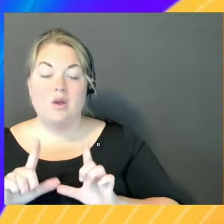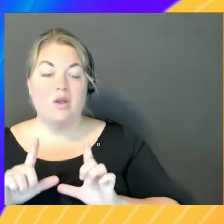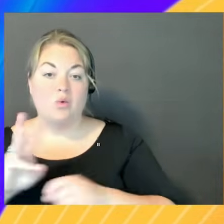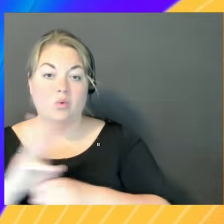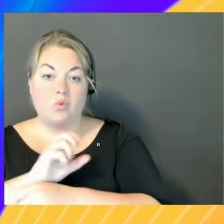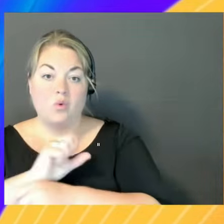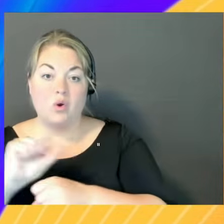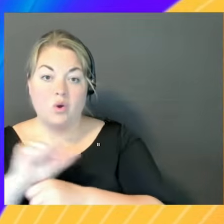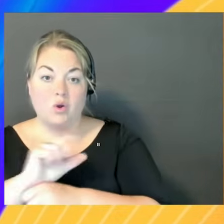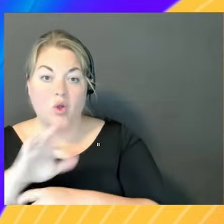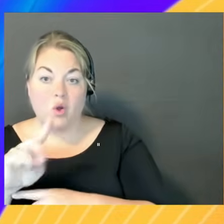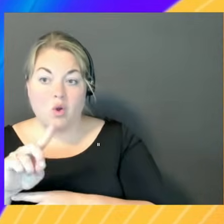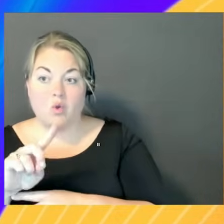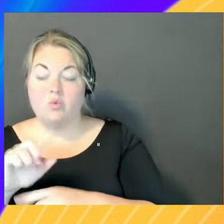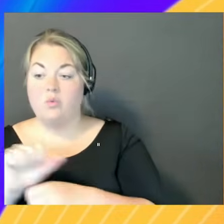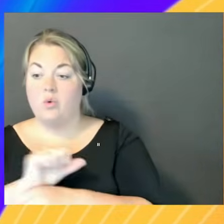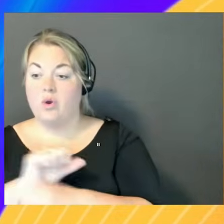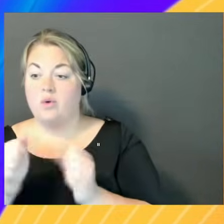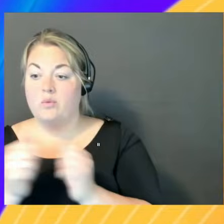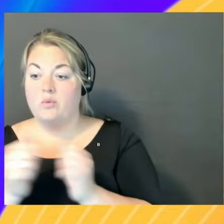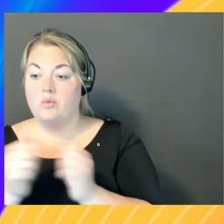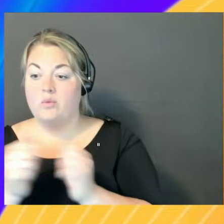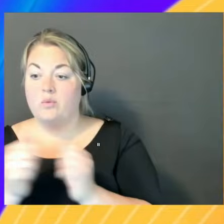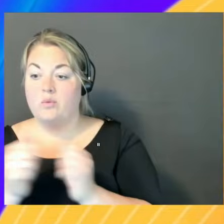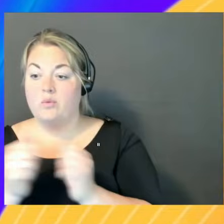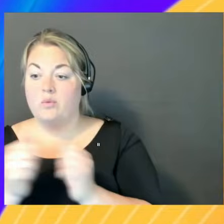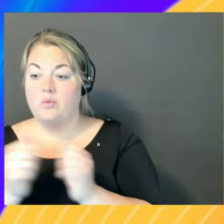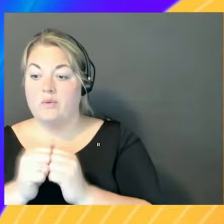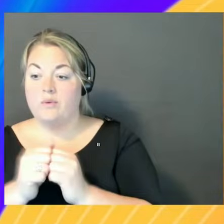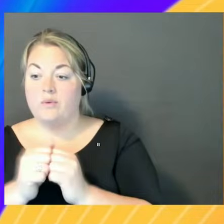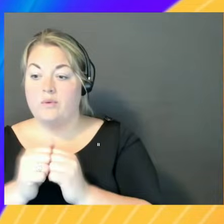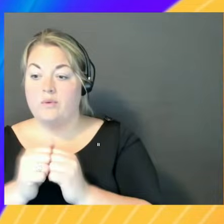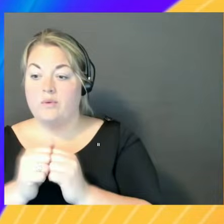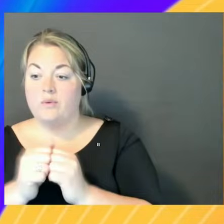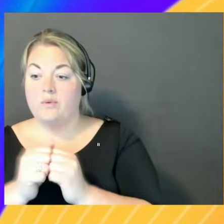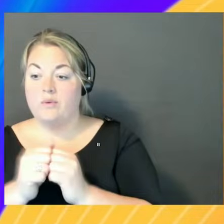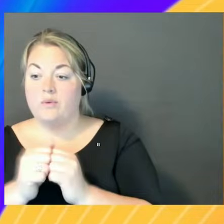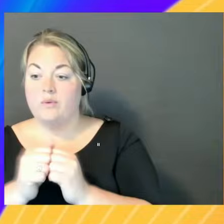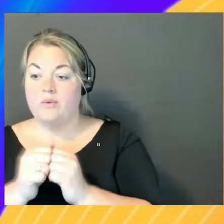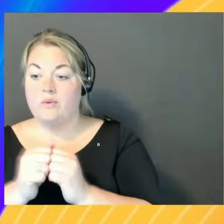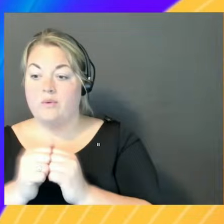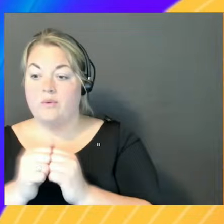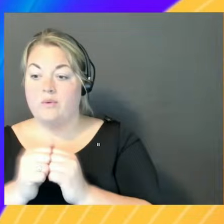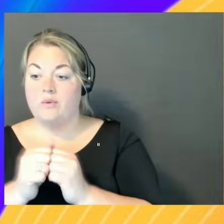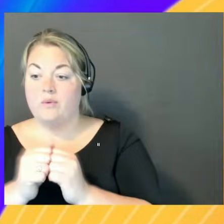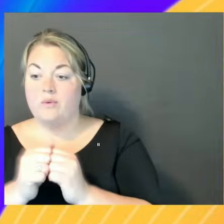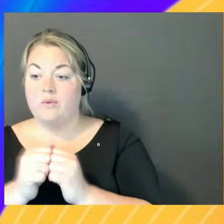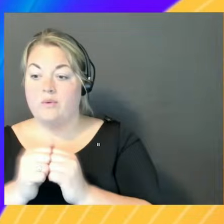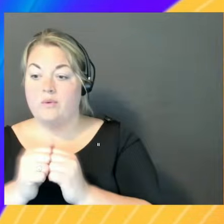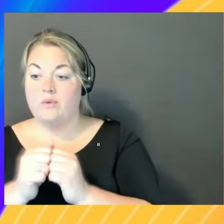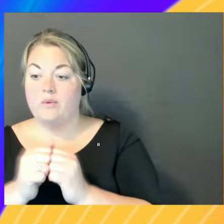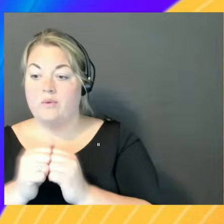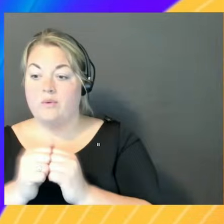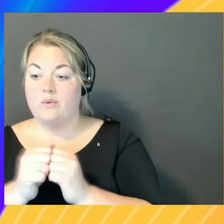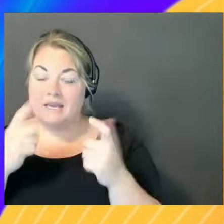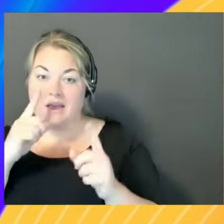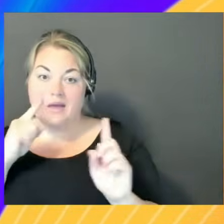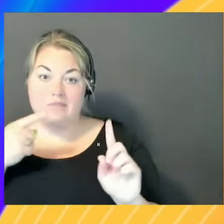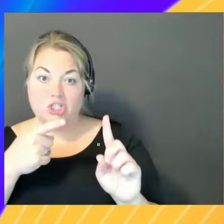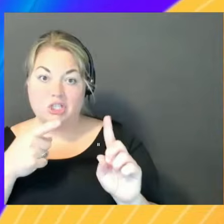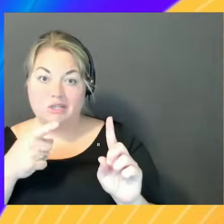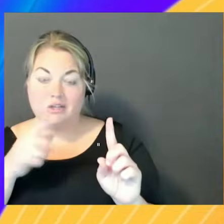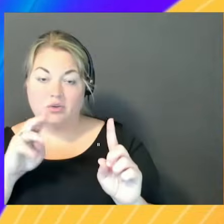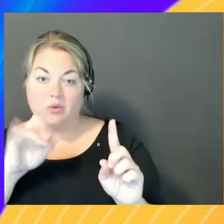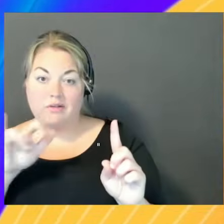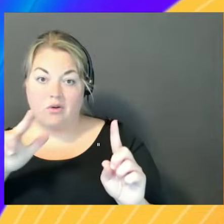our service teams, and I help them do really big mission-critical launches. So it's a lot of fun. Awesome. Yeah. That's great to have you